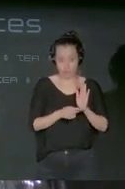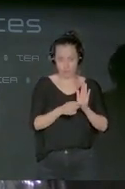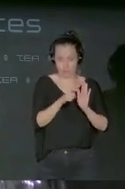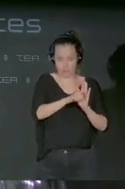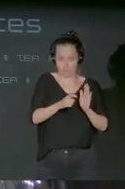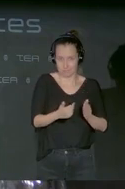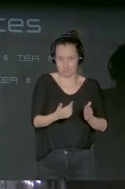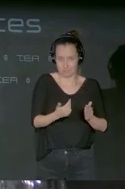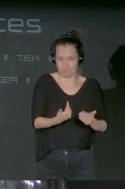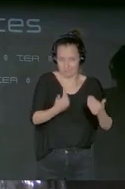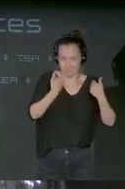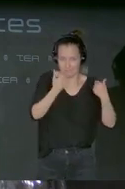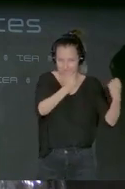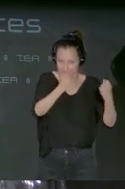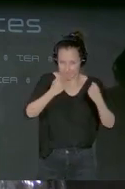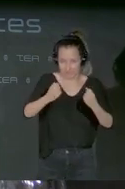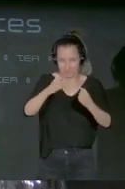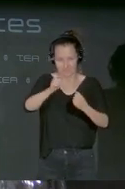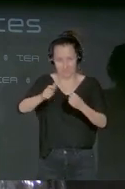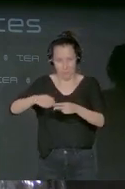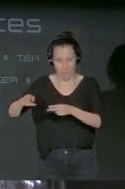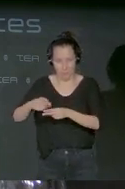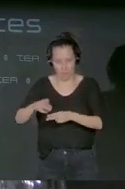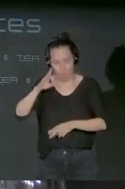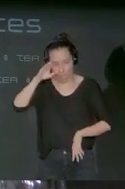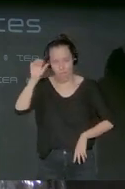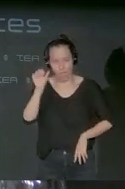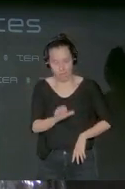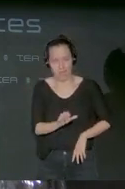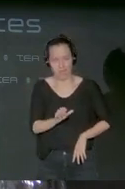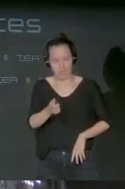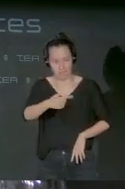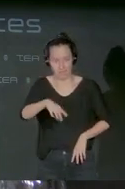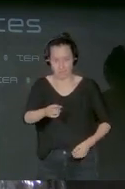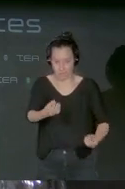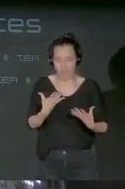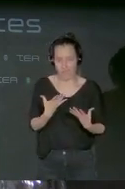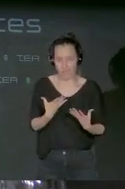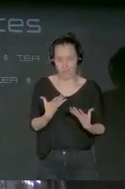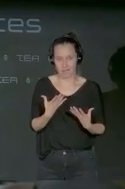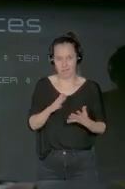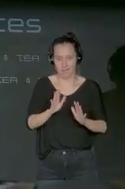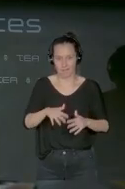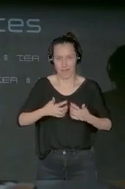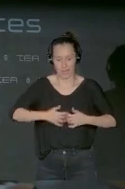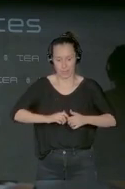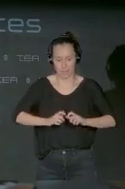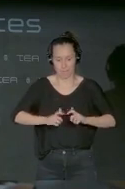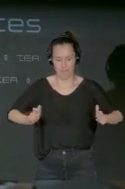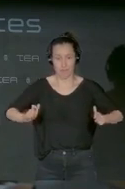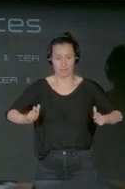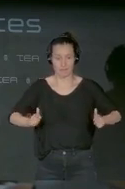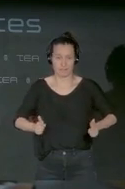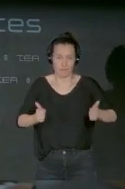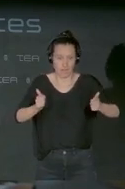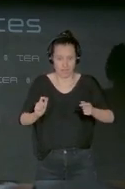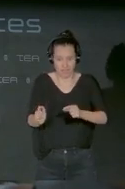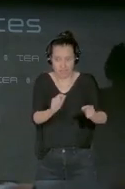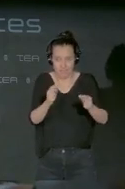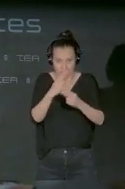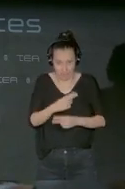grown up industry, something in the very core of the public debate. Pues totalmente de acuerdo.